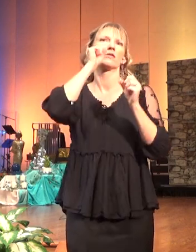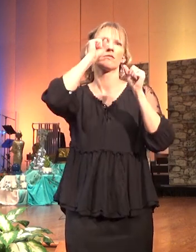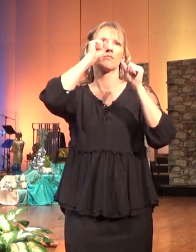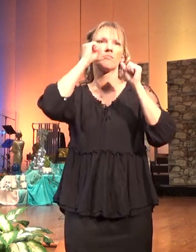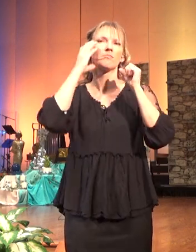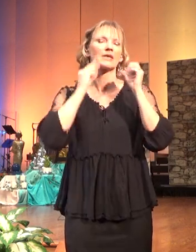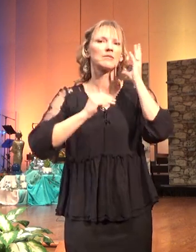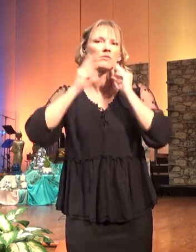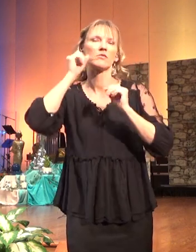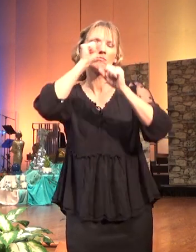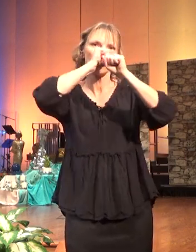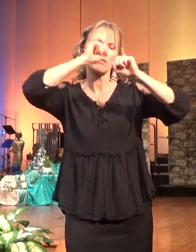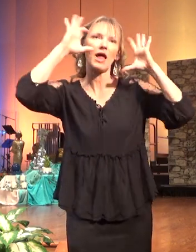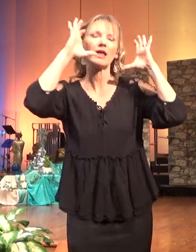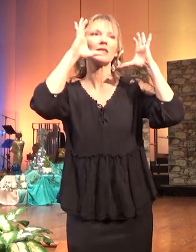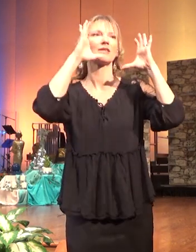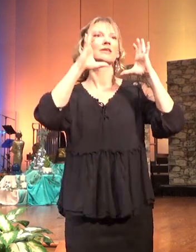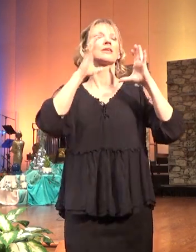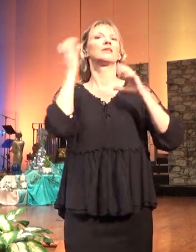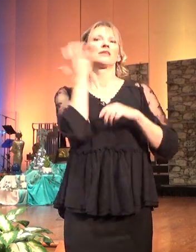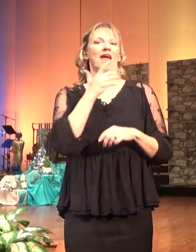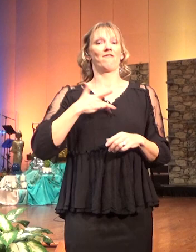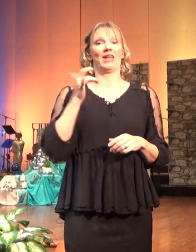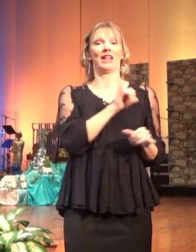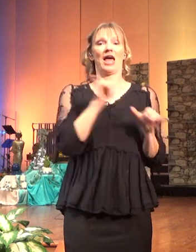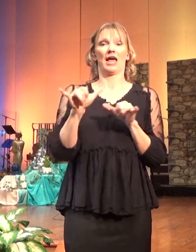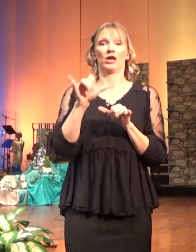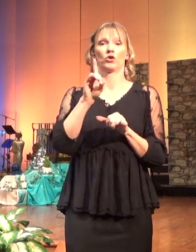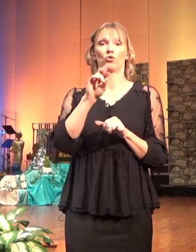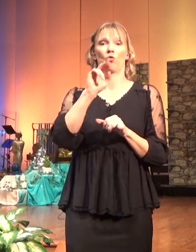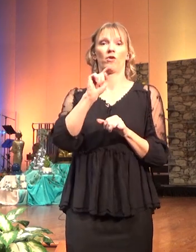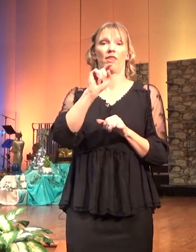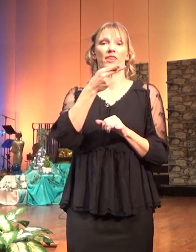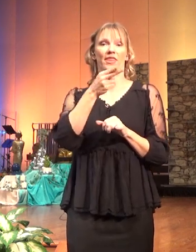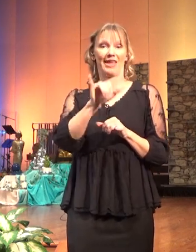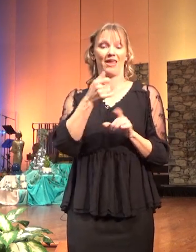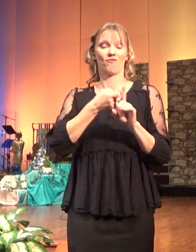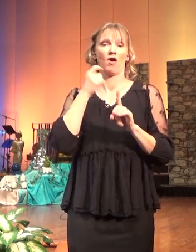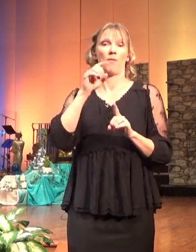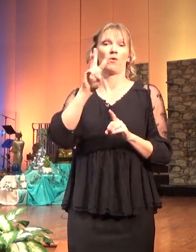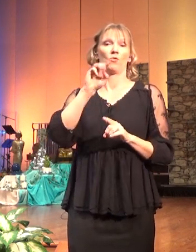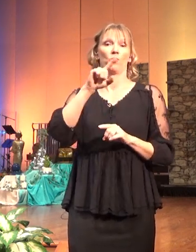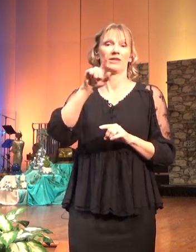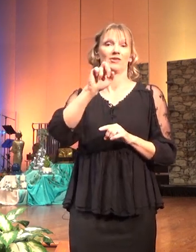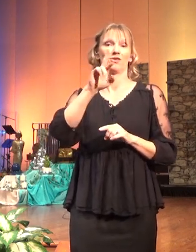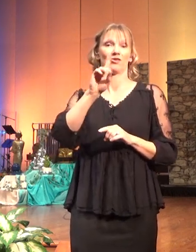And I sort of feel like Dorothy from The Wizard of Oz. There's no place like home.